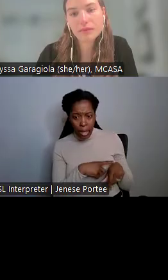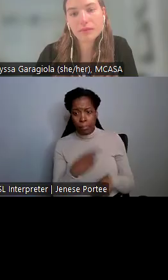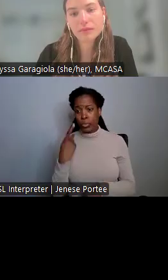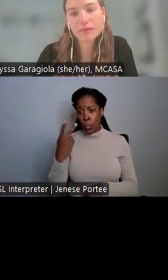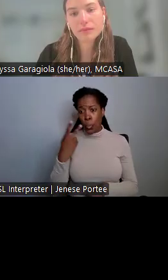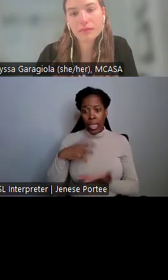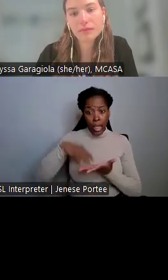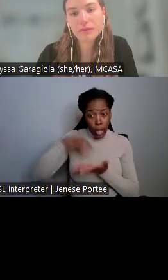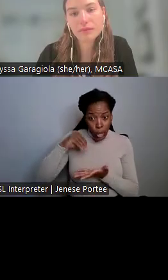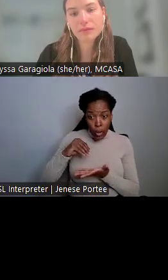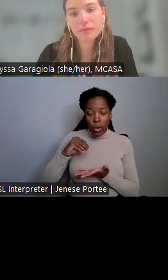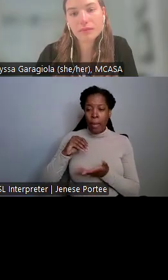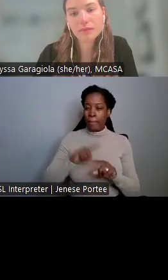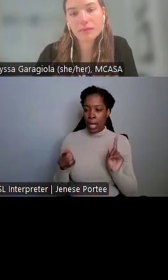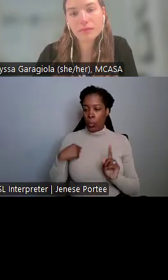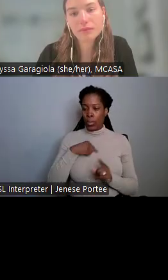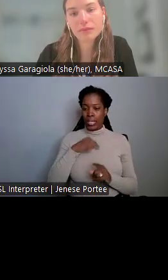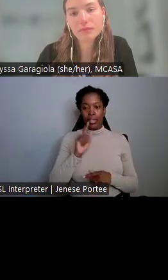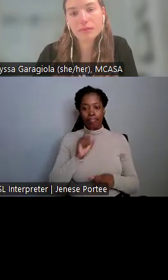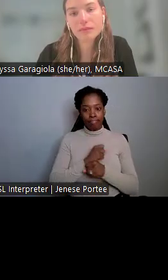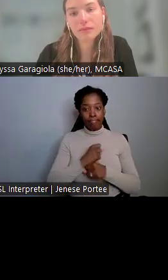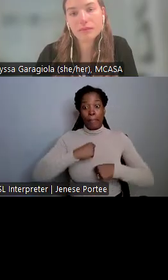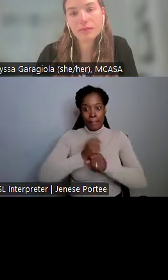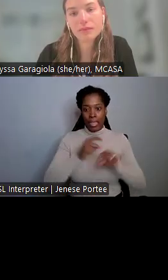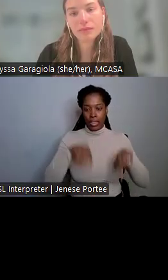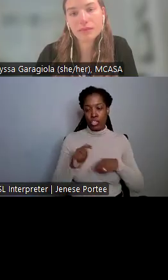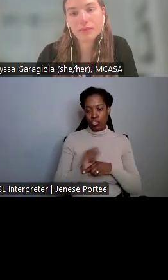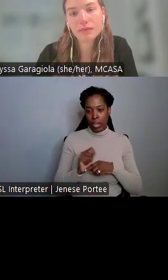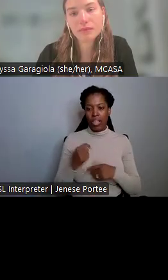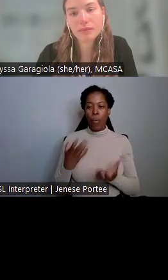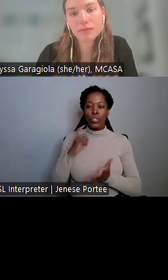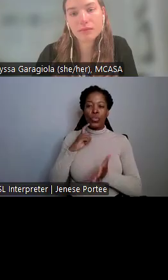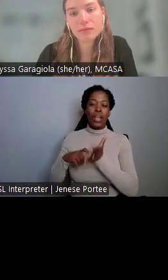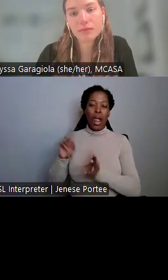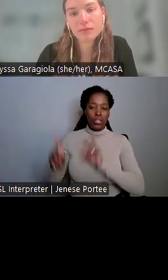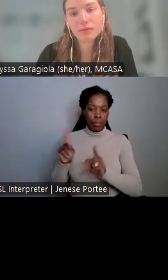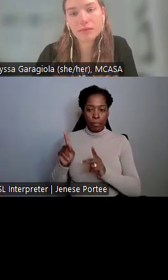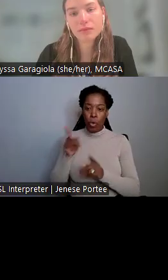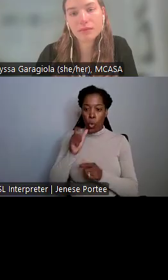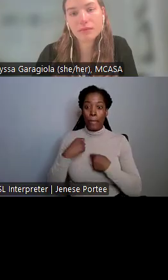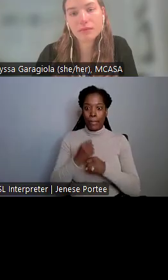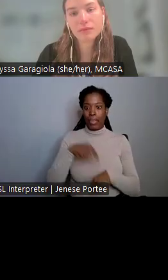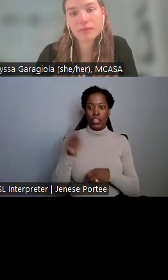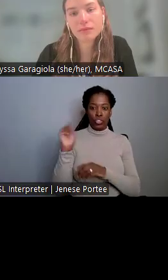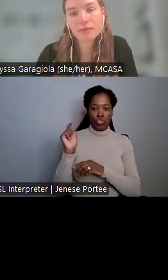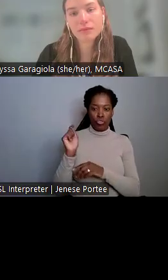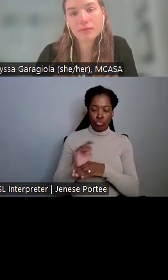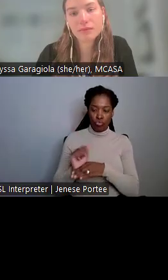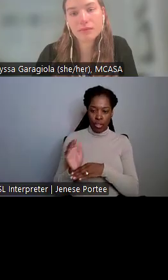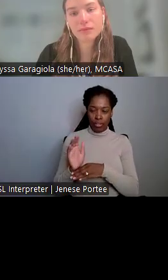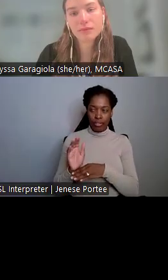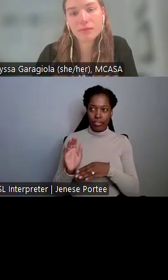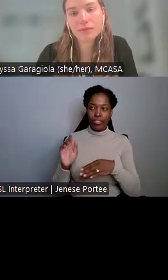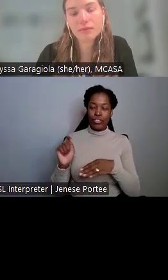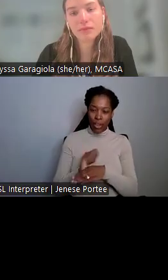folks that created and edited the training before us. So MCASA's former training specialist, Ariana Sessoms, originated